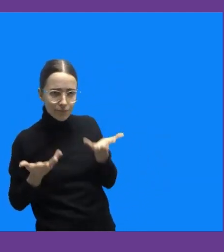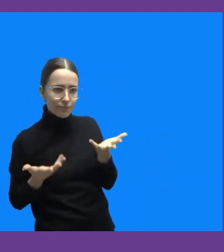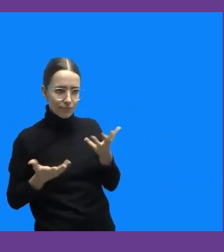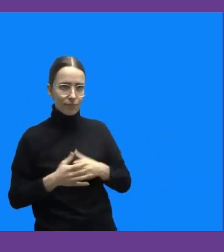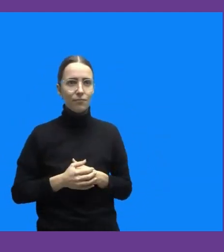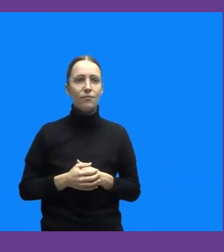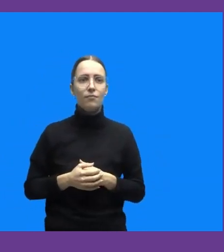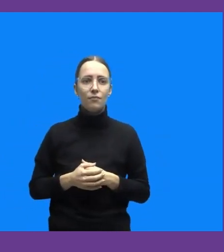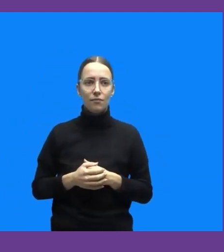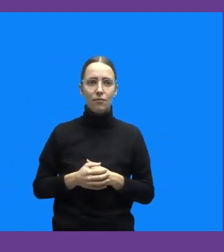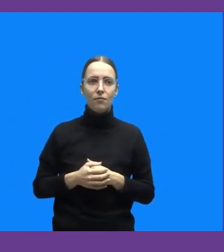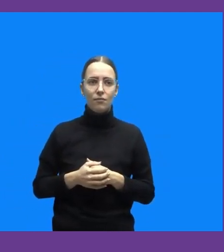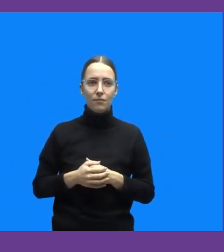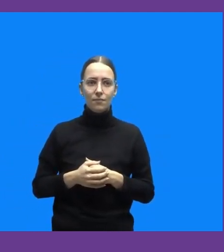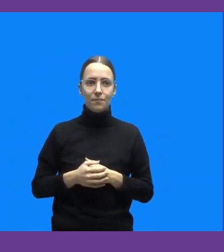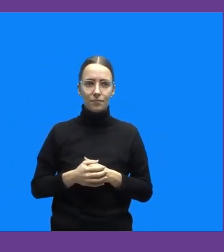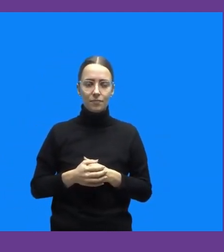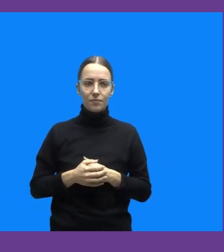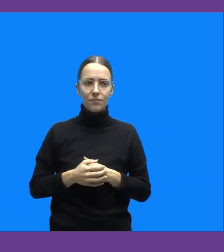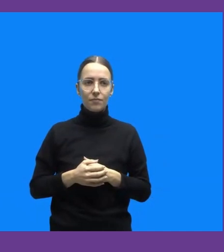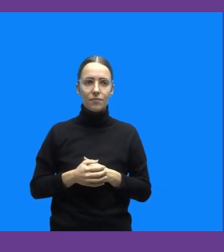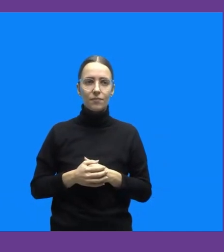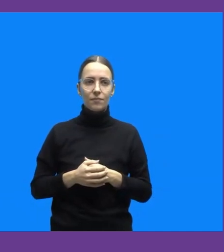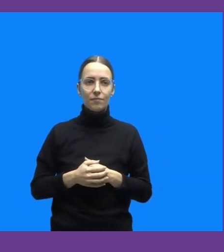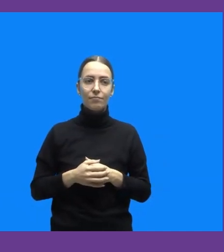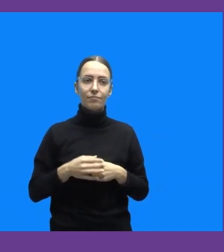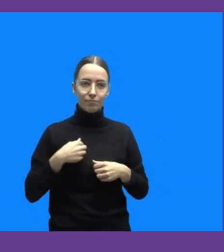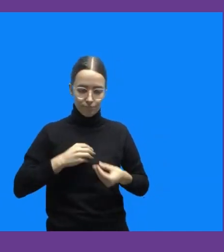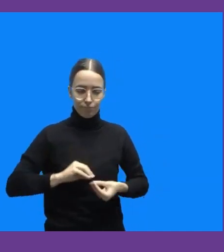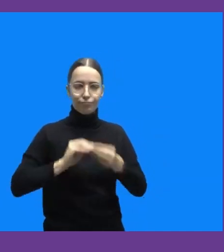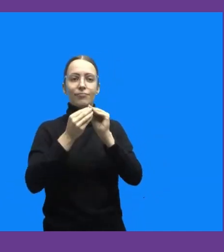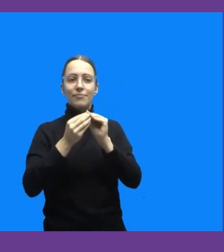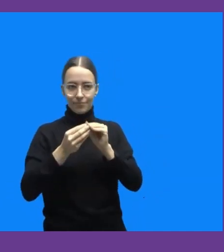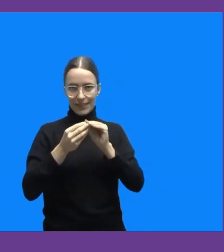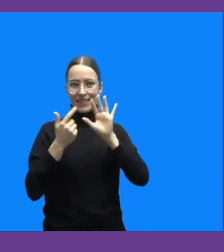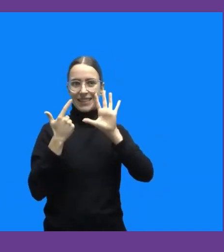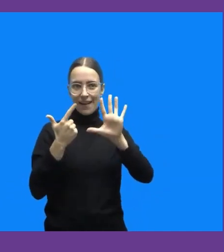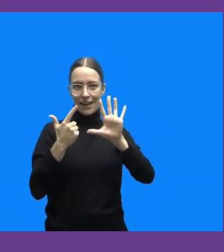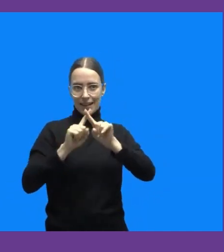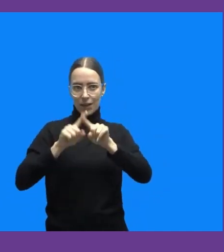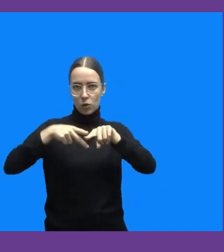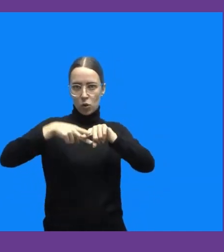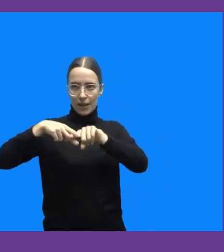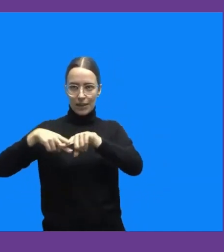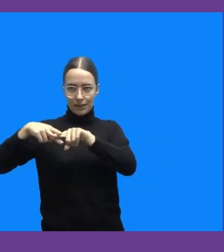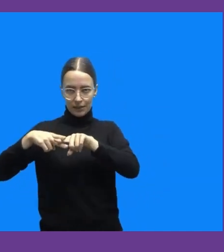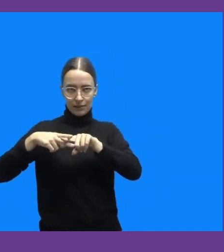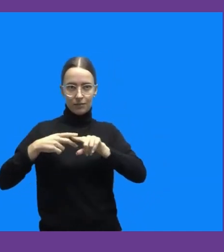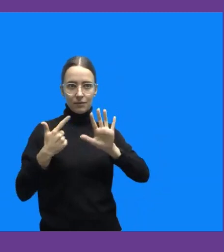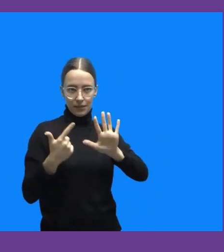of 37 indicators. Before we came with four dimensions. The dimensions